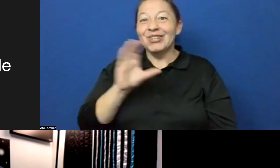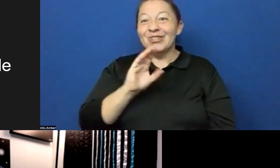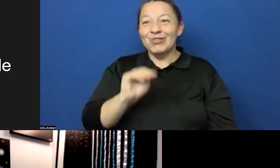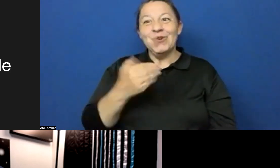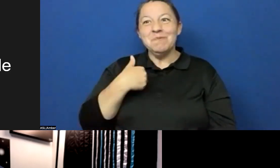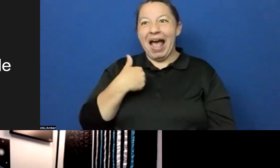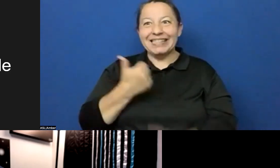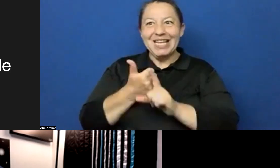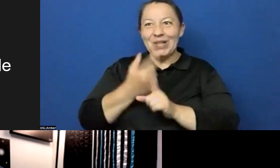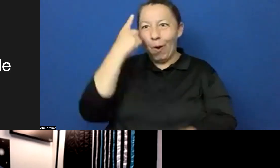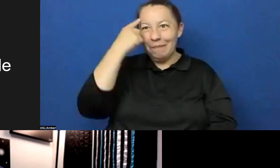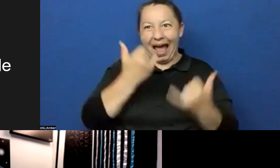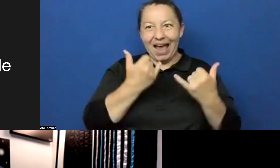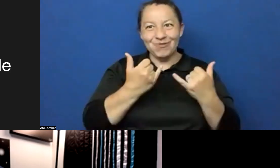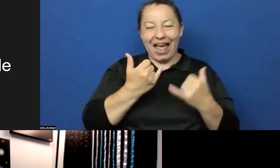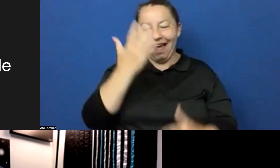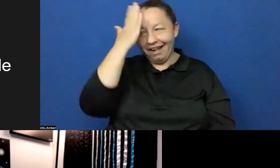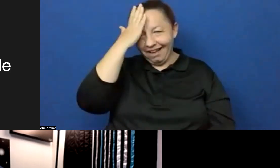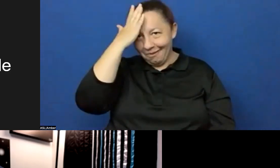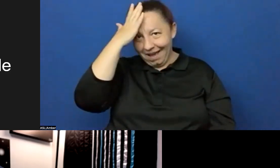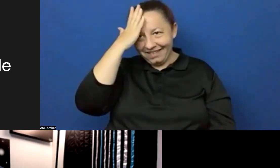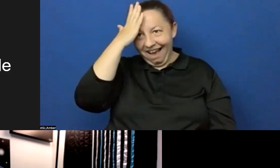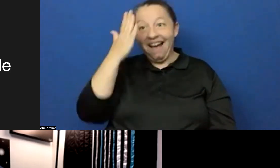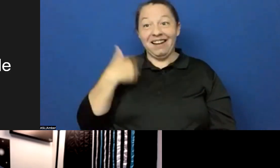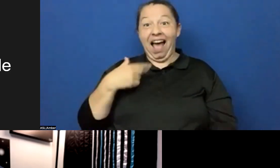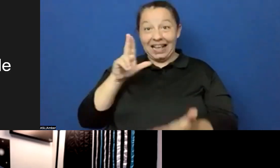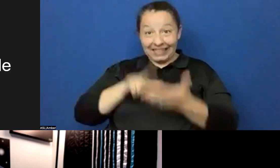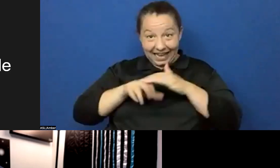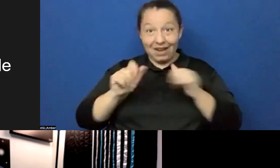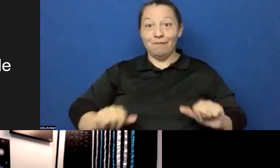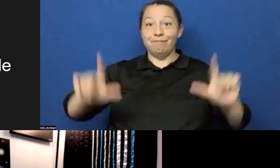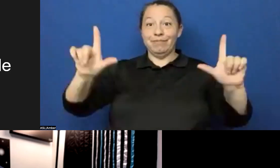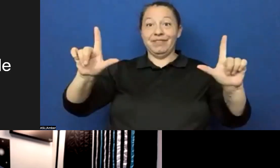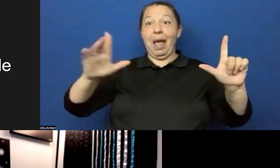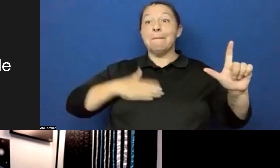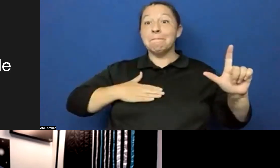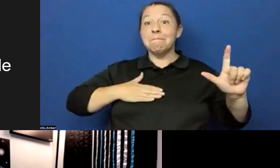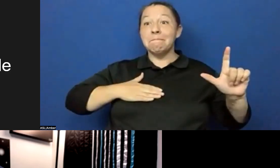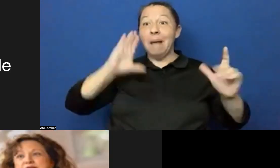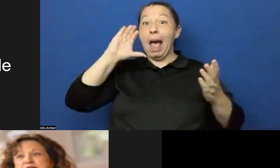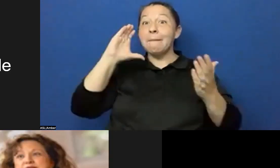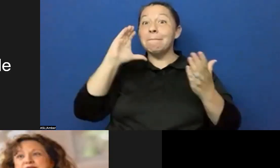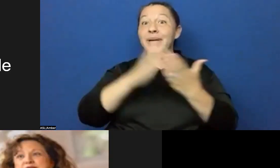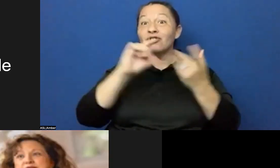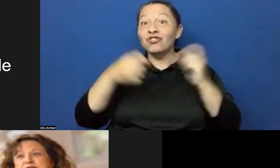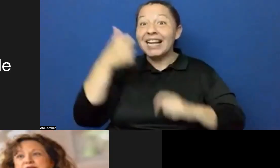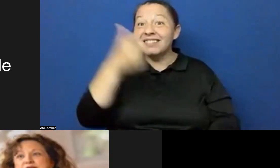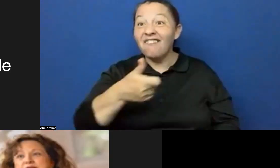of its own today because I got on and my picture is changed. I'll show you.